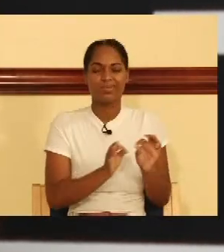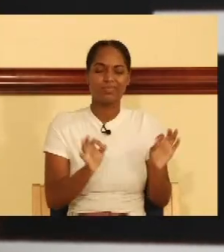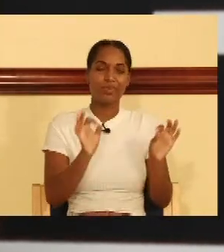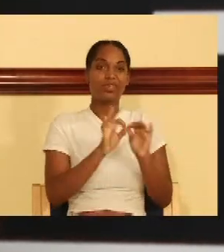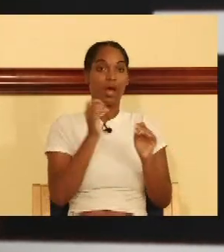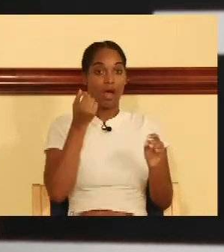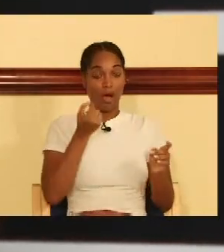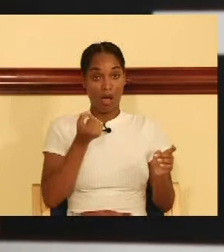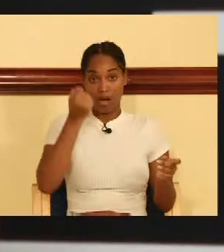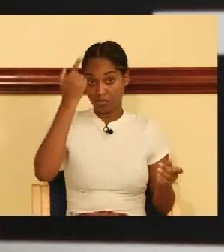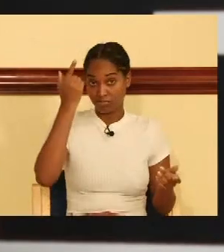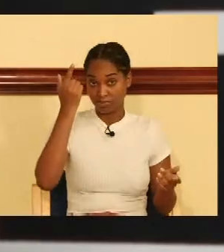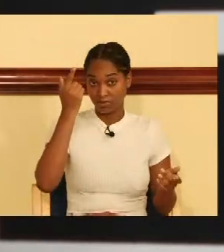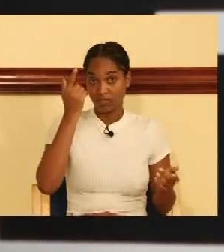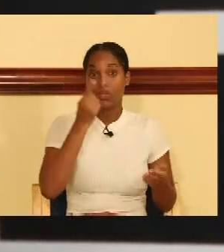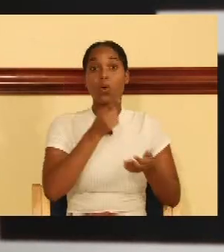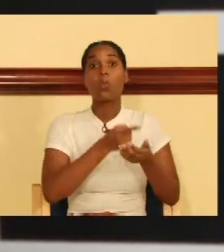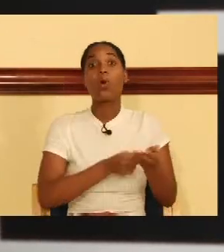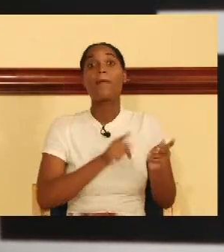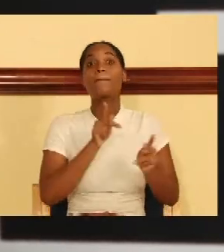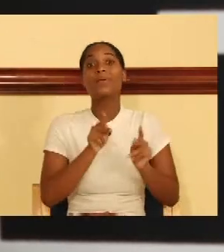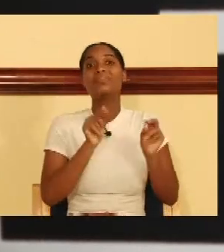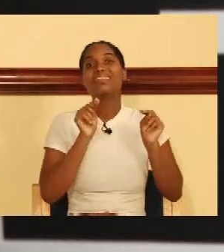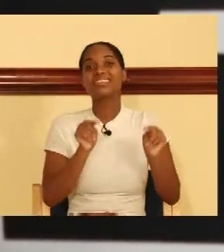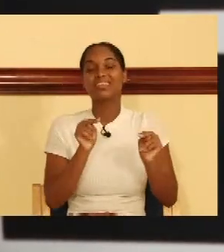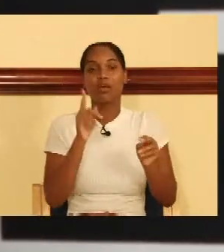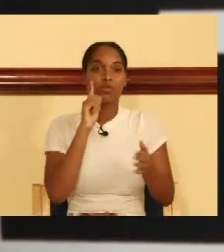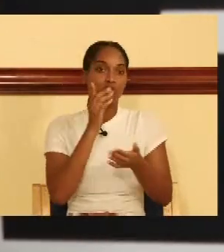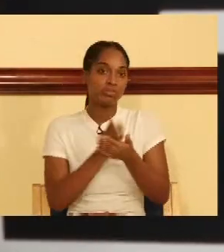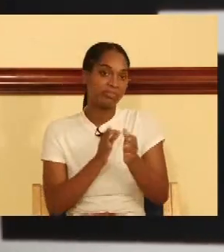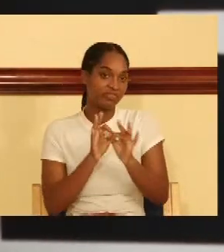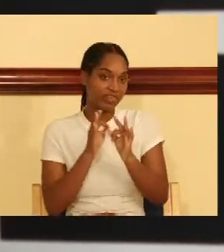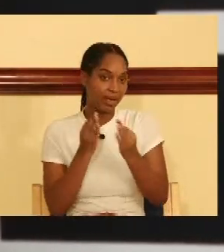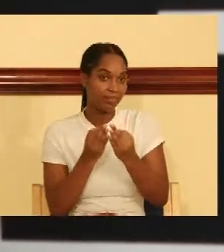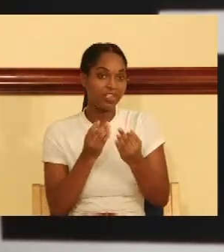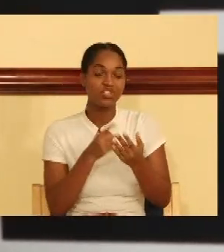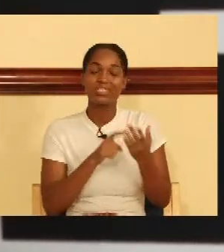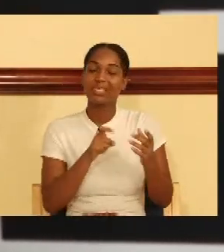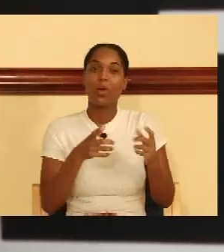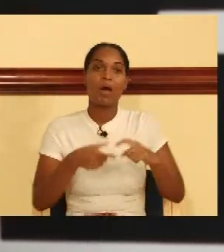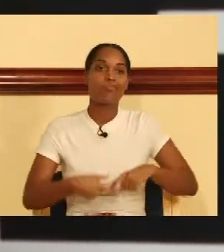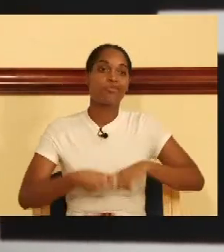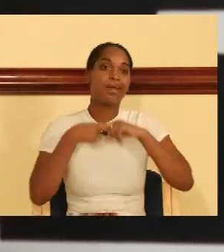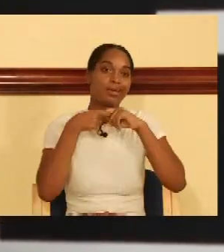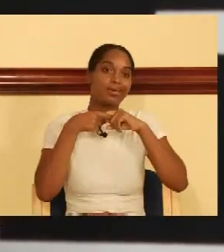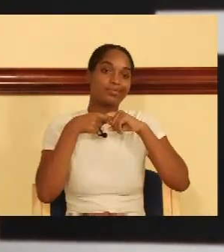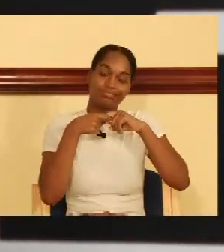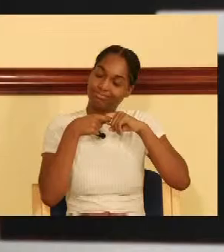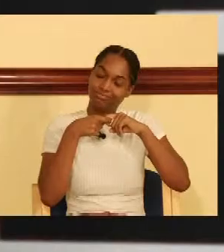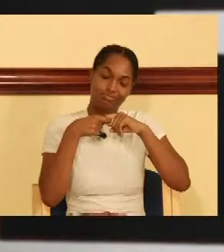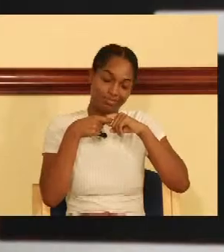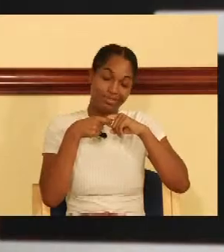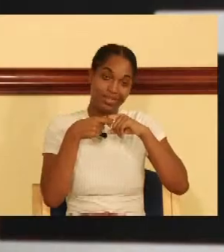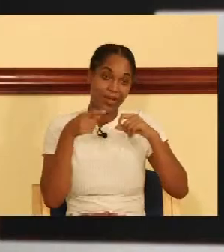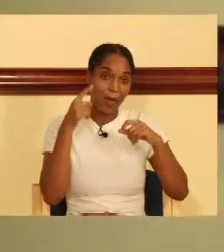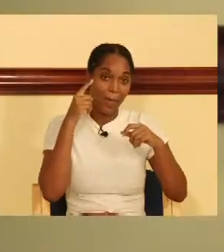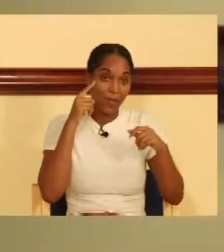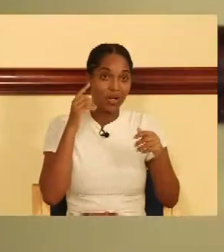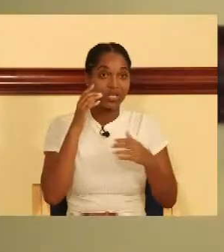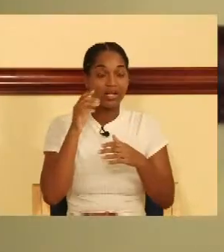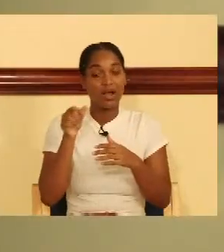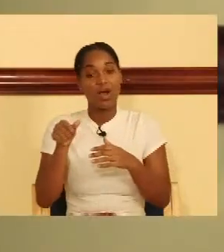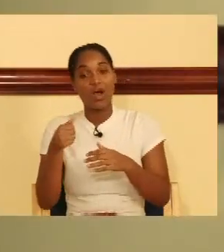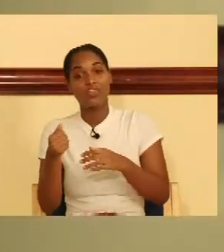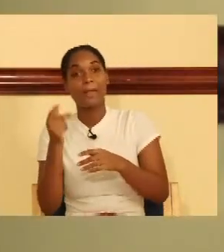to understand what persons need. For some families, they just need a break. Because like other parents,